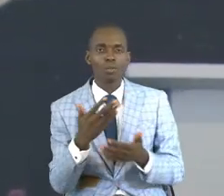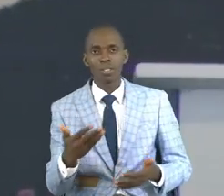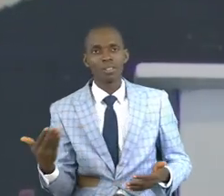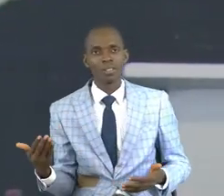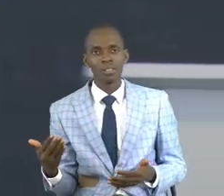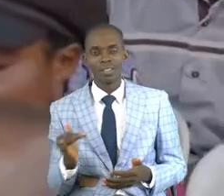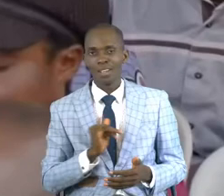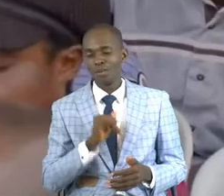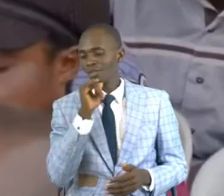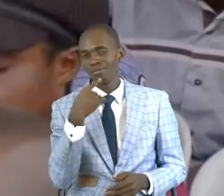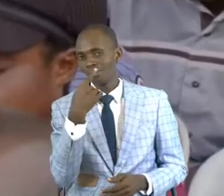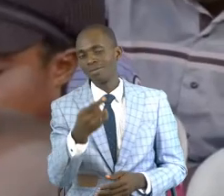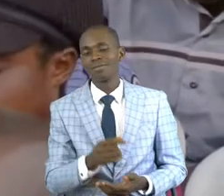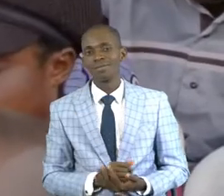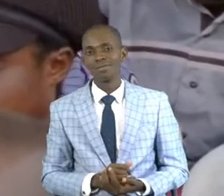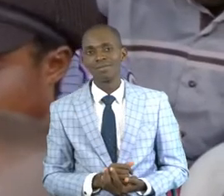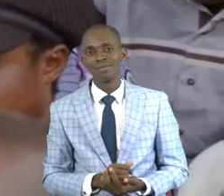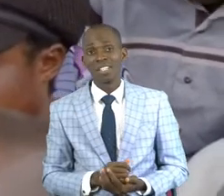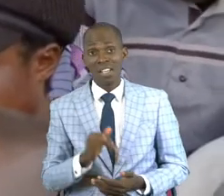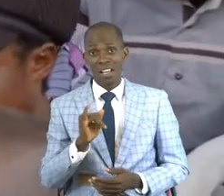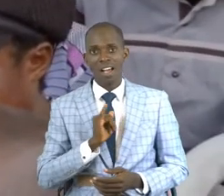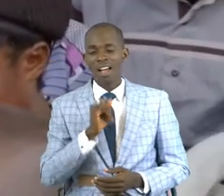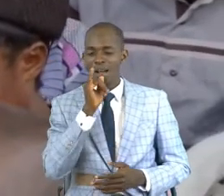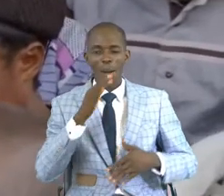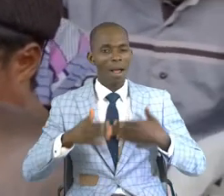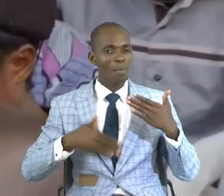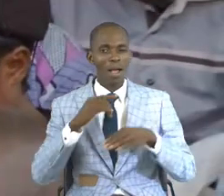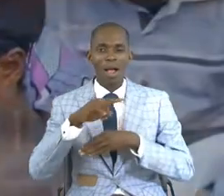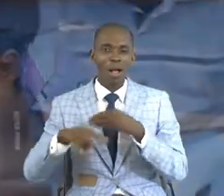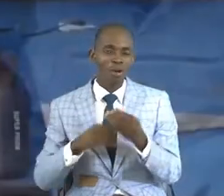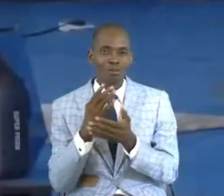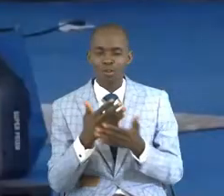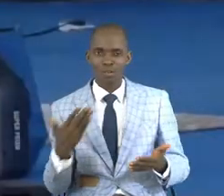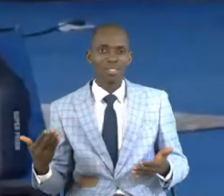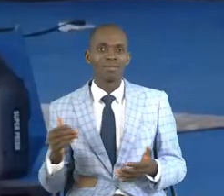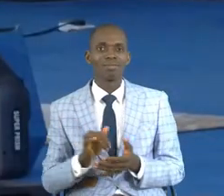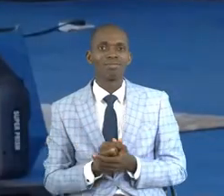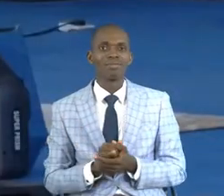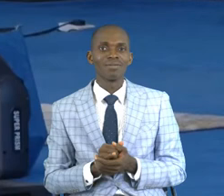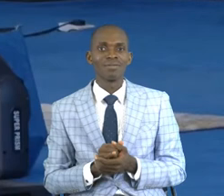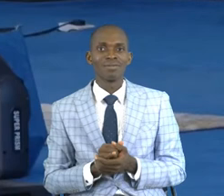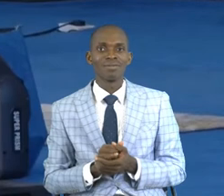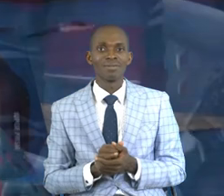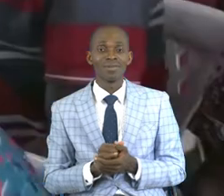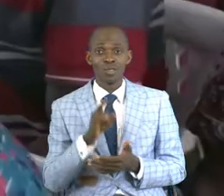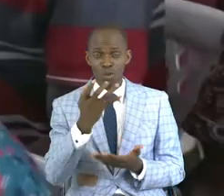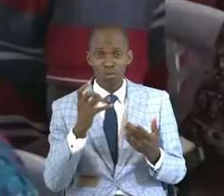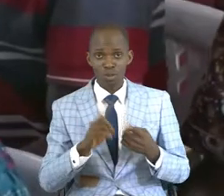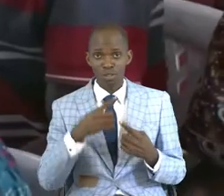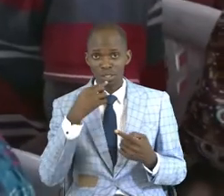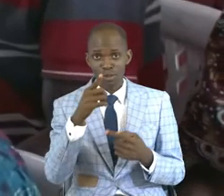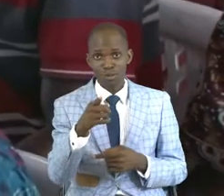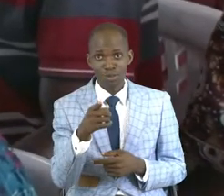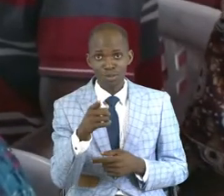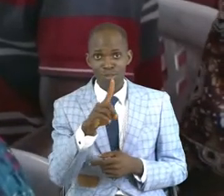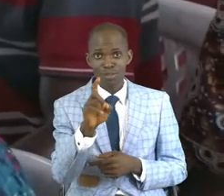you. I said I'm happy about something. You want to hear?